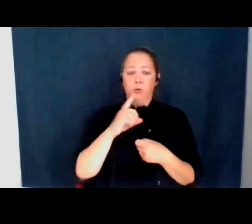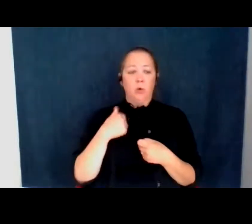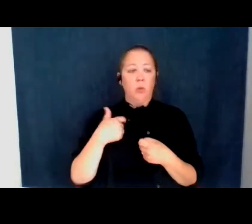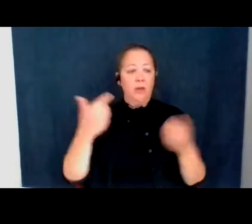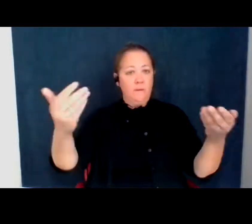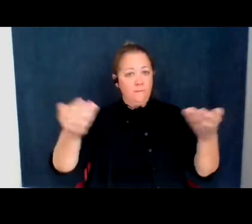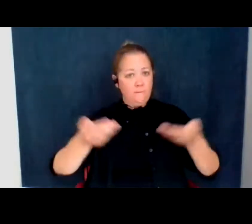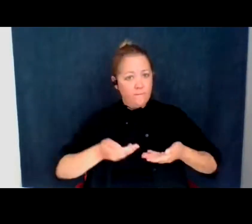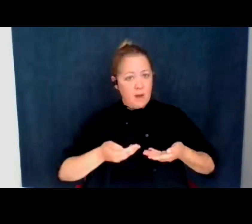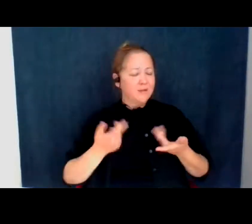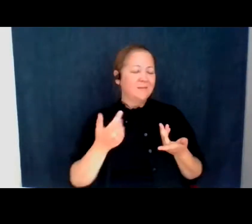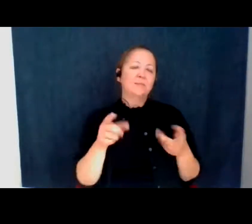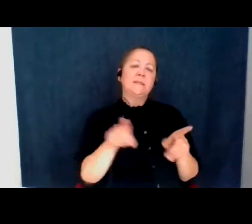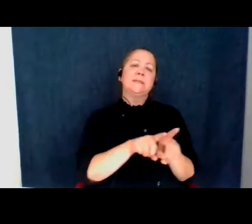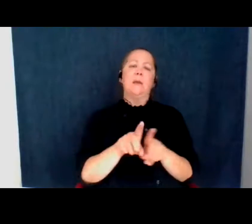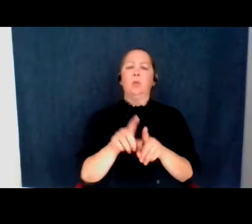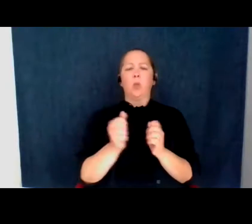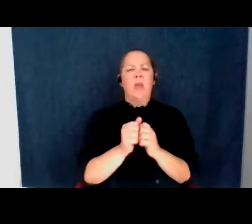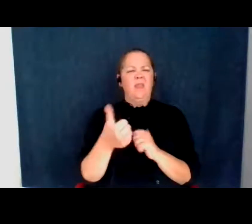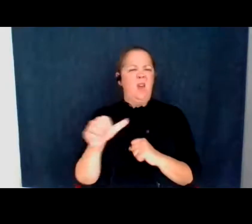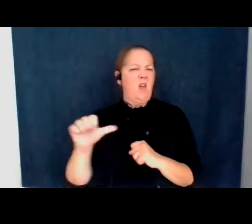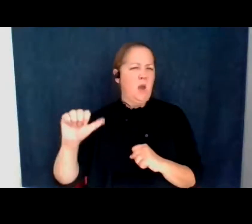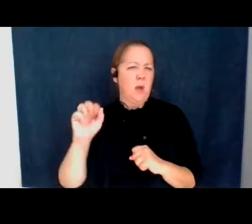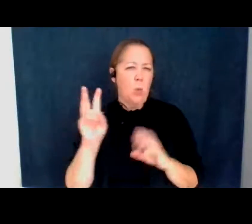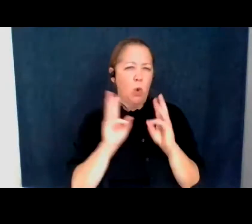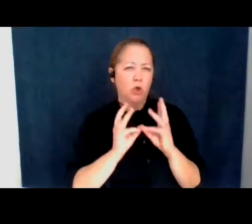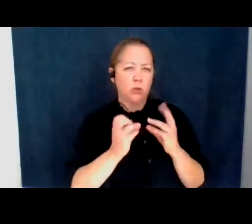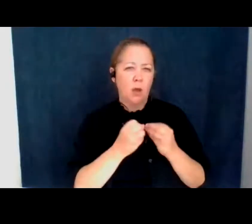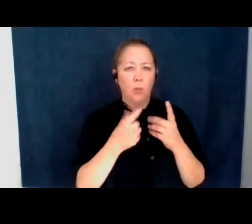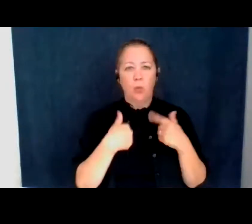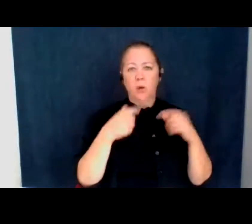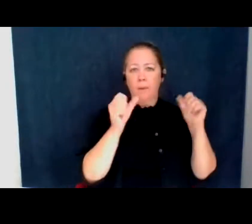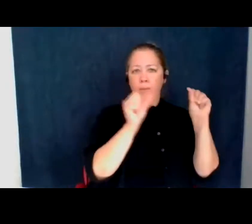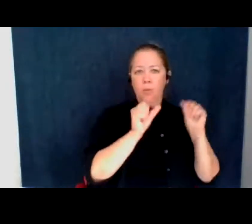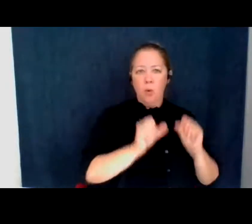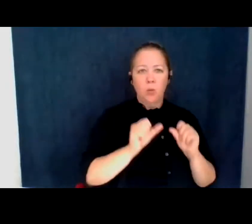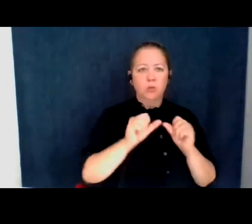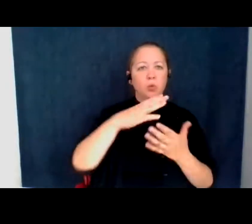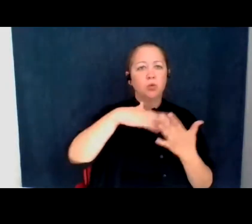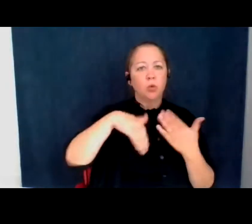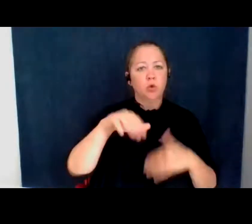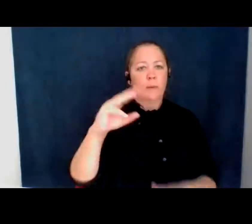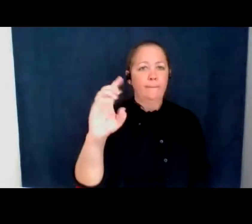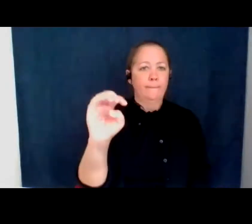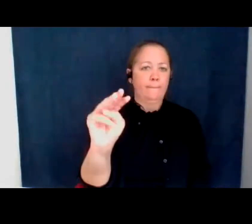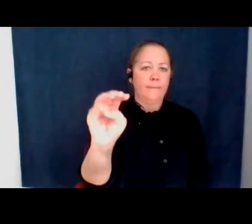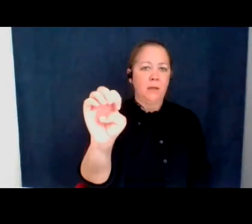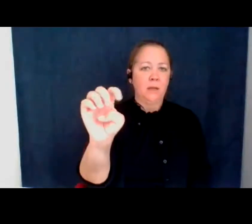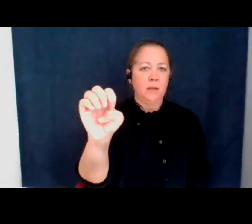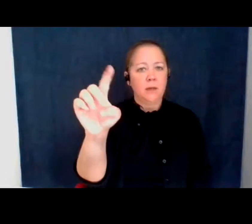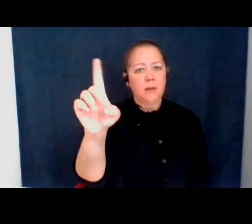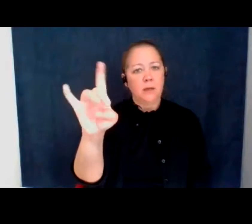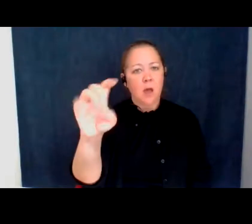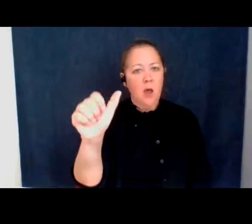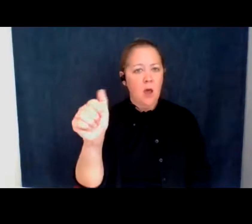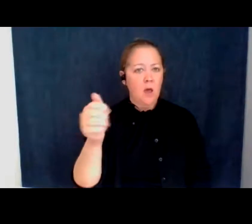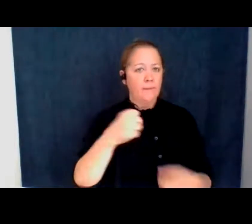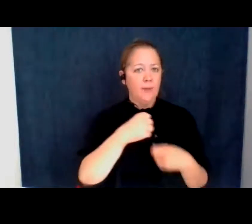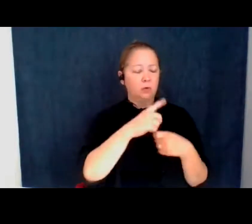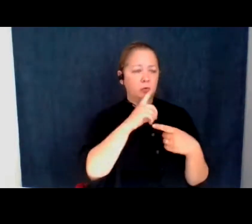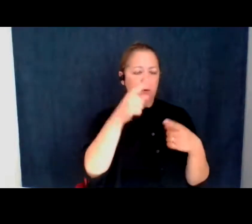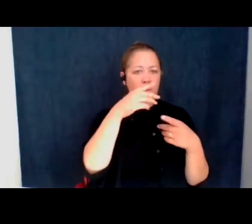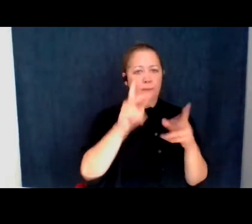we would do for any workshop. We posted announcements on social media. We made sure to note that accommodations would be provided. And then we